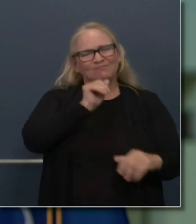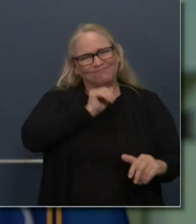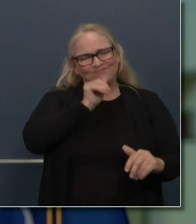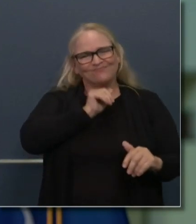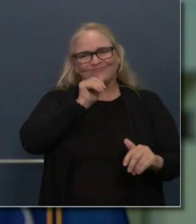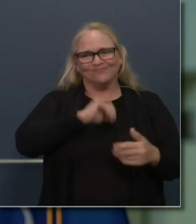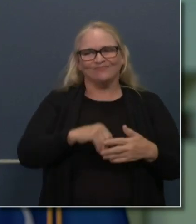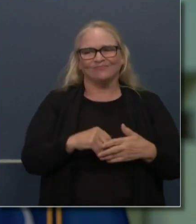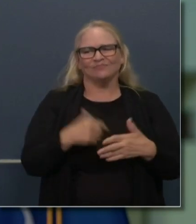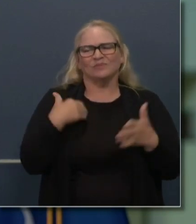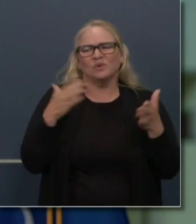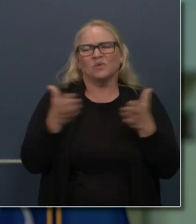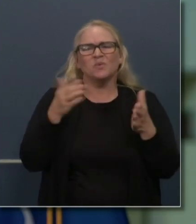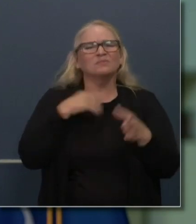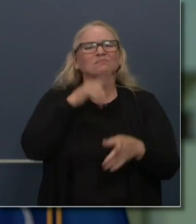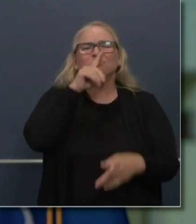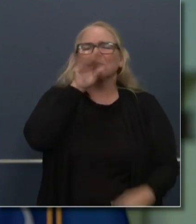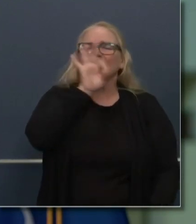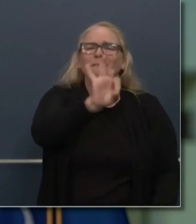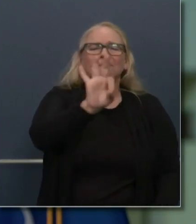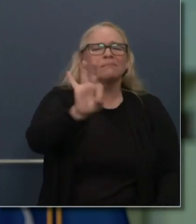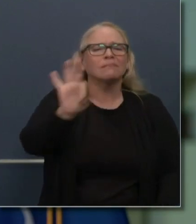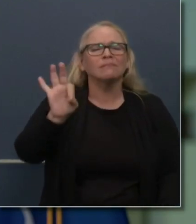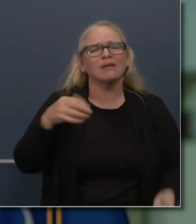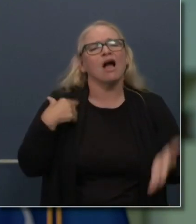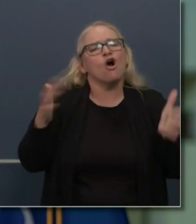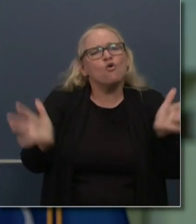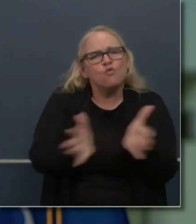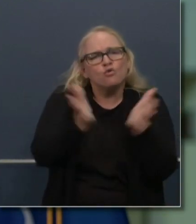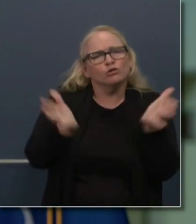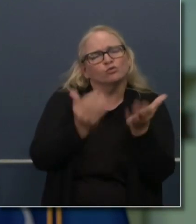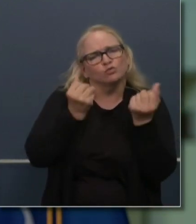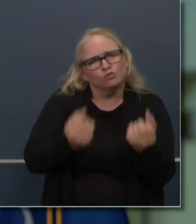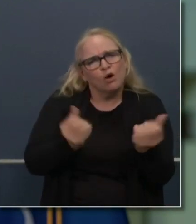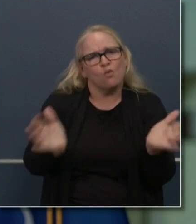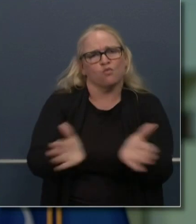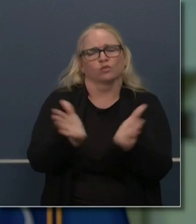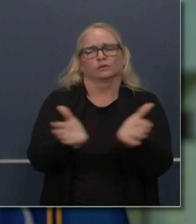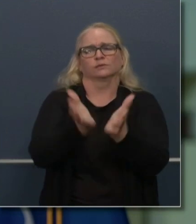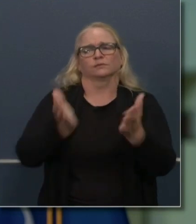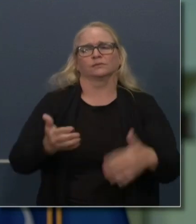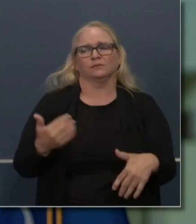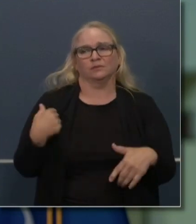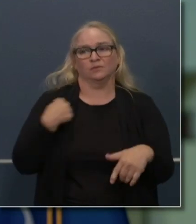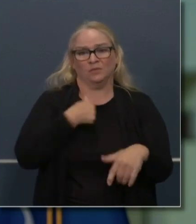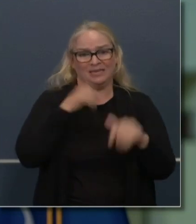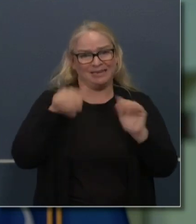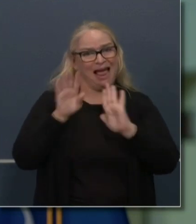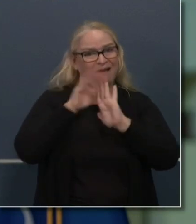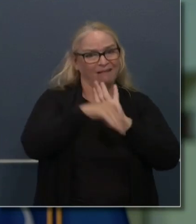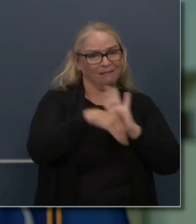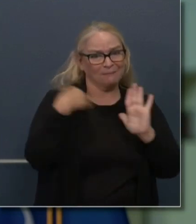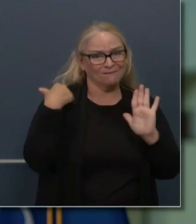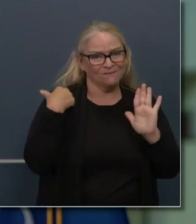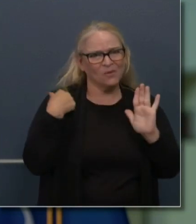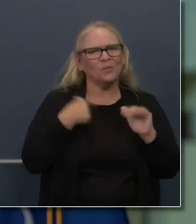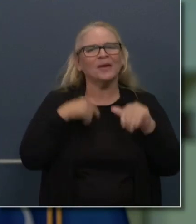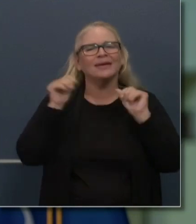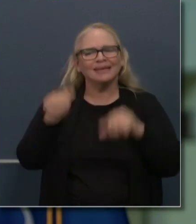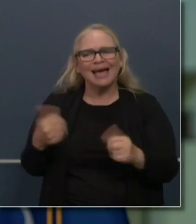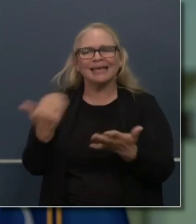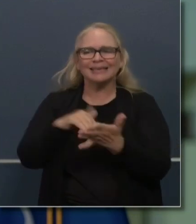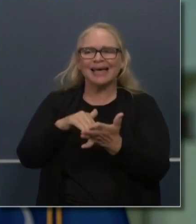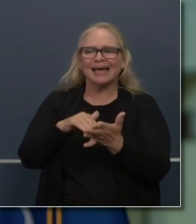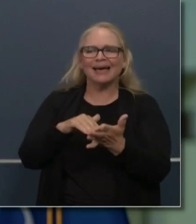encouraging everybody, the sooner we do that, the sooner we can reopen these schools, sooner we can get back to some semblance of normalcy, sooner we